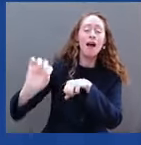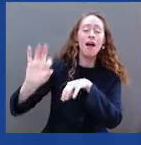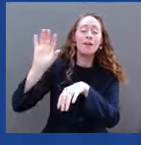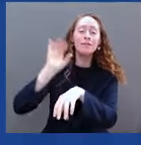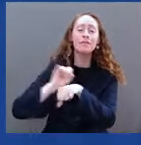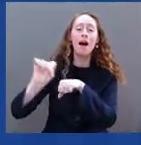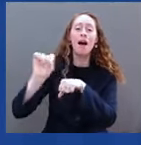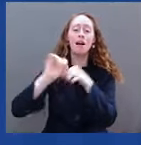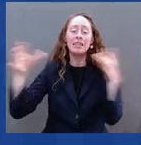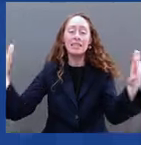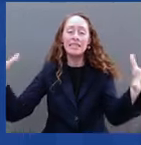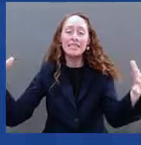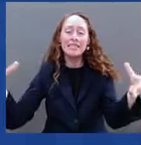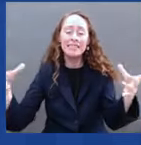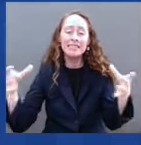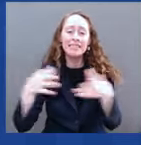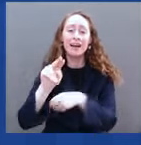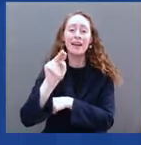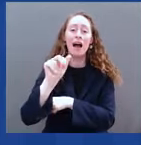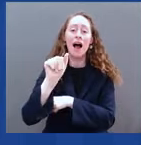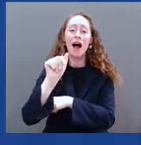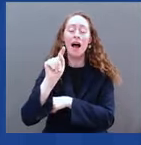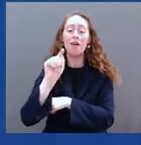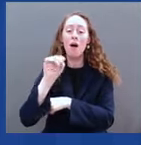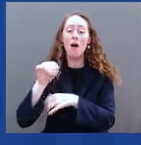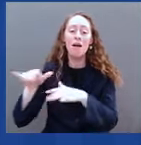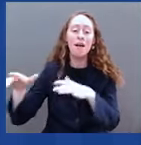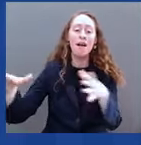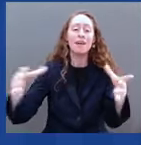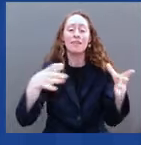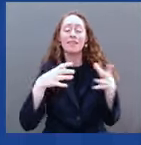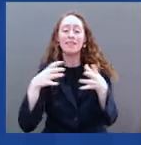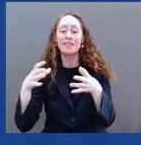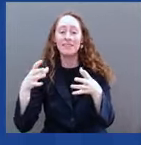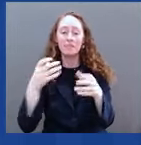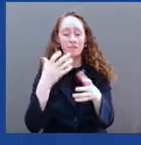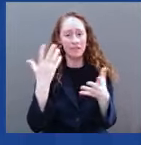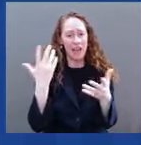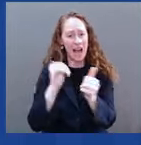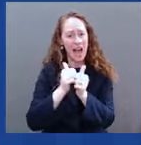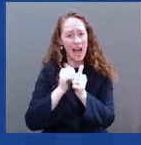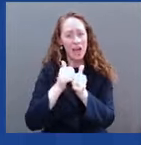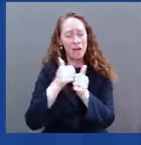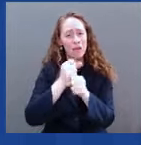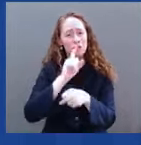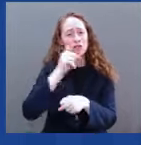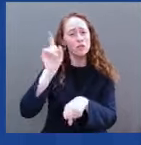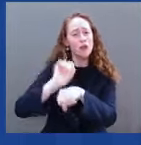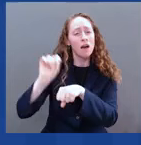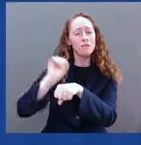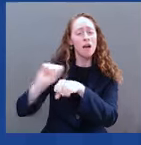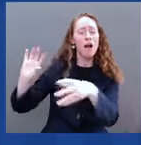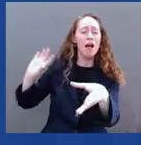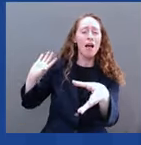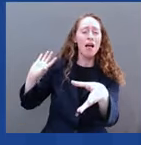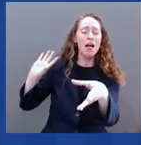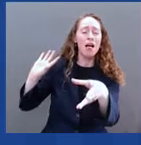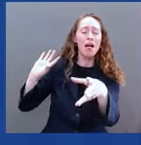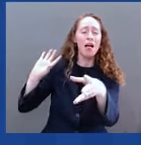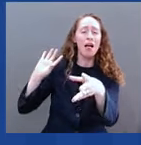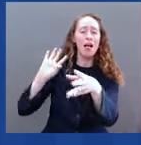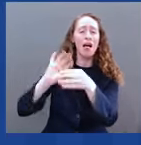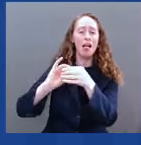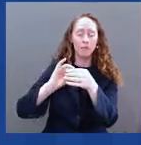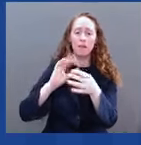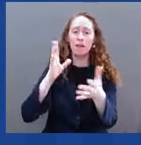what you're trying to do becoming undone 2 years from now? Thank you. No, that's not how I think of this. I've been dealing with foreign policy